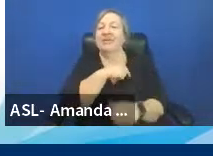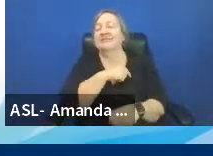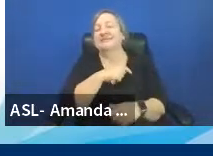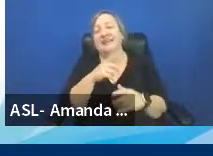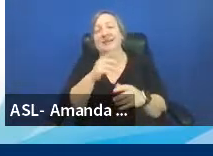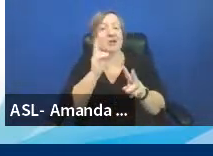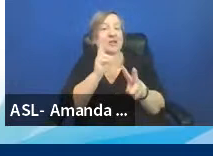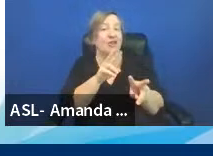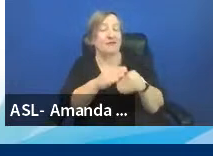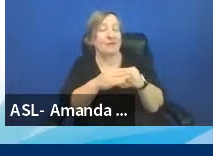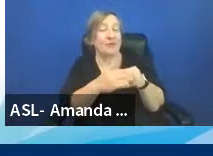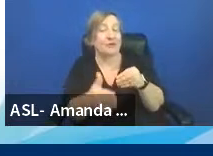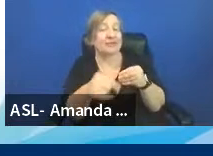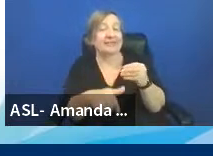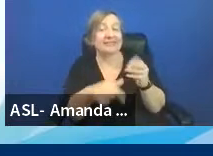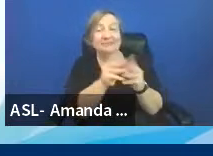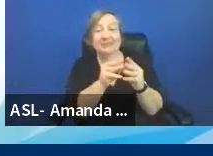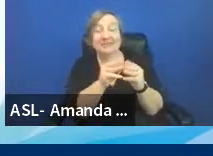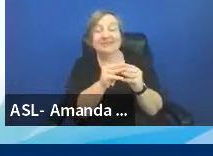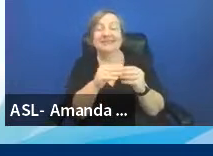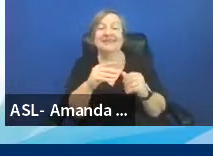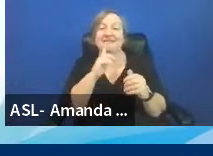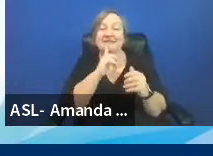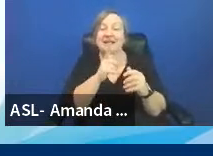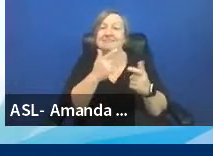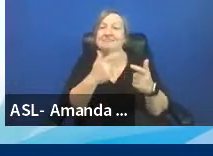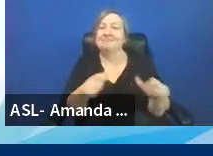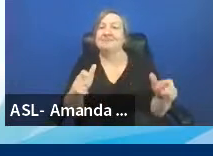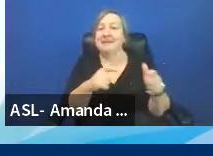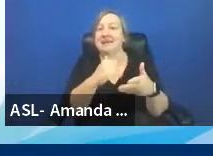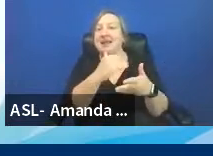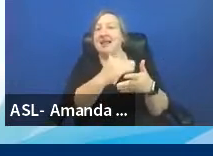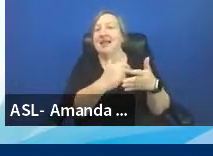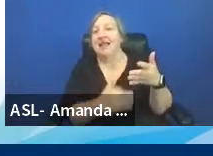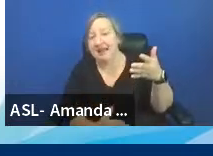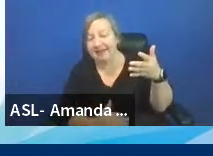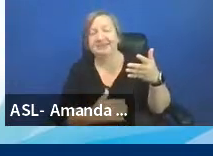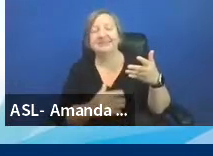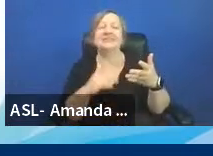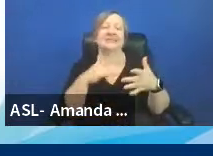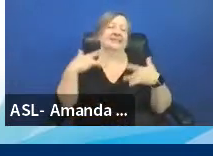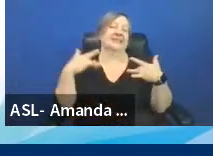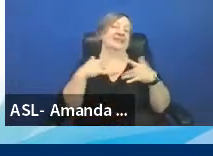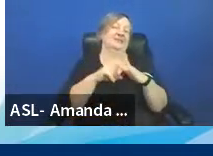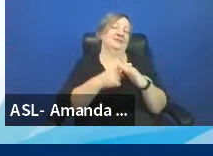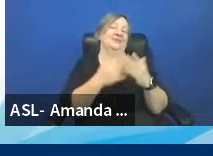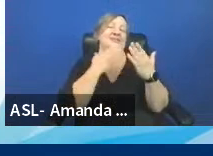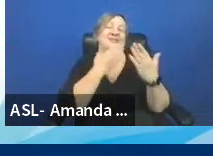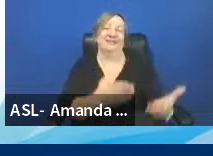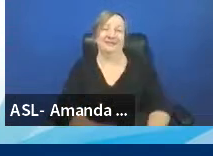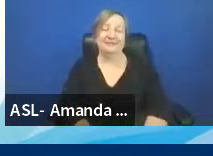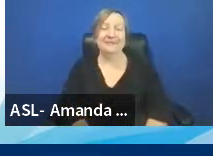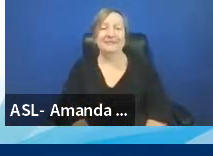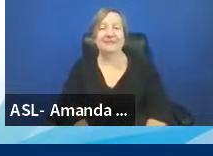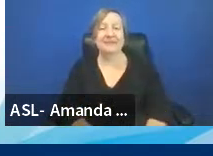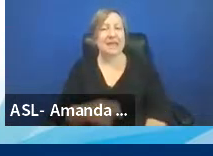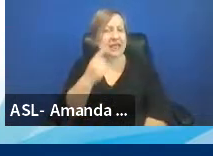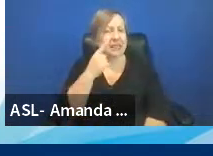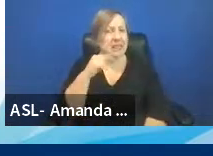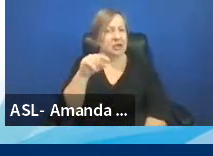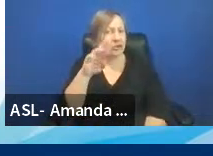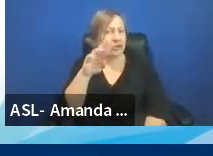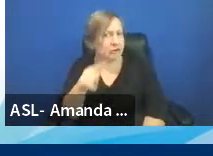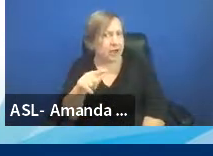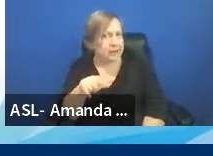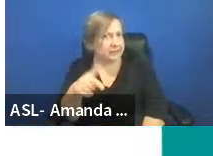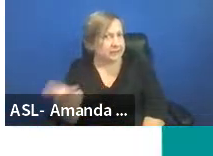the rest of the meeting. It's a robust agenda, so we're excited to get started. Thank you. I think, Greg, do you